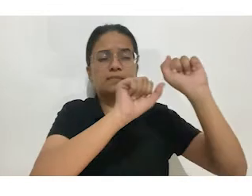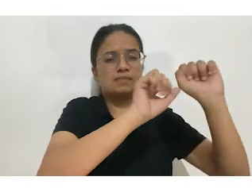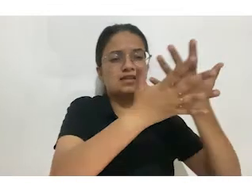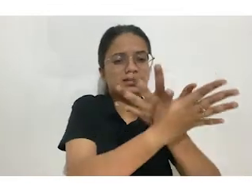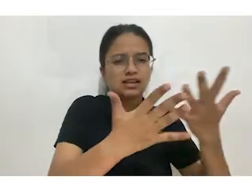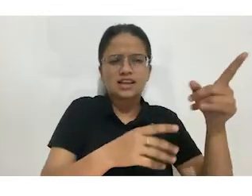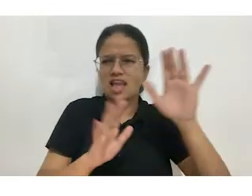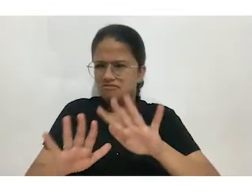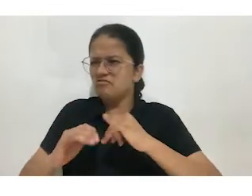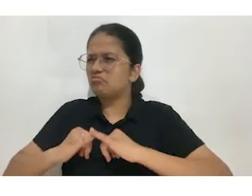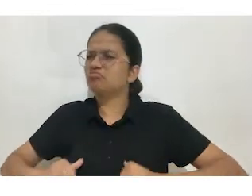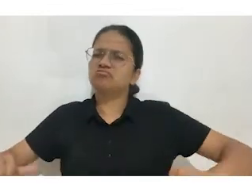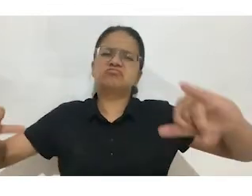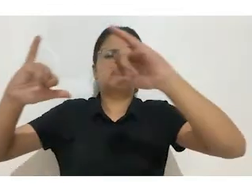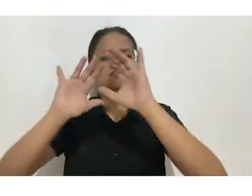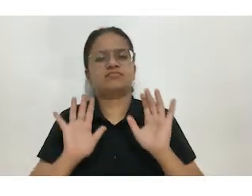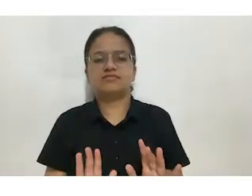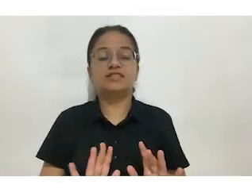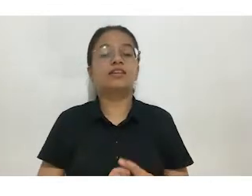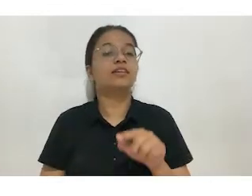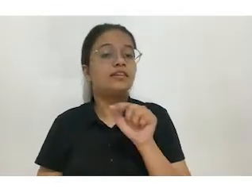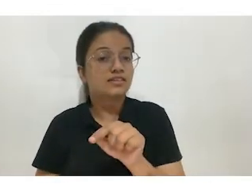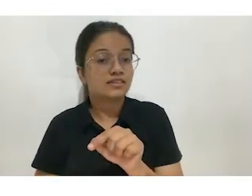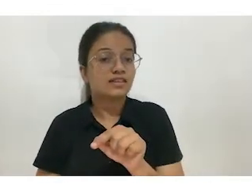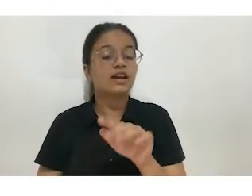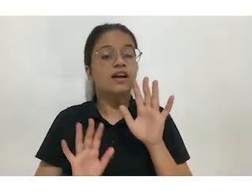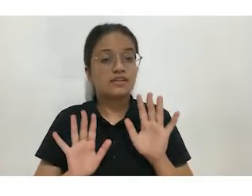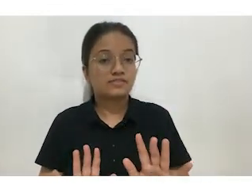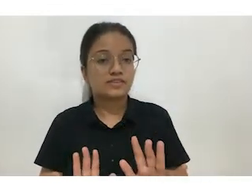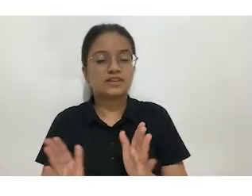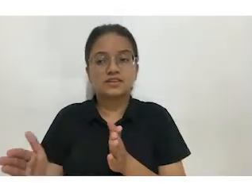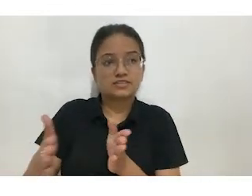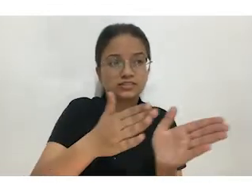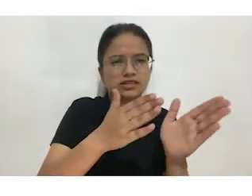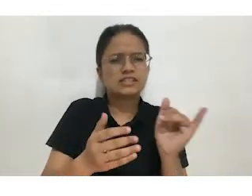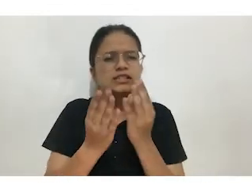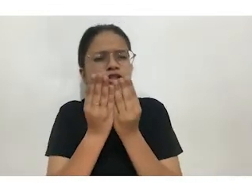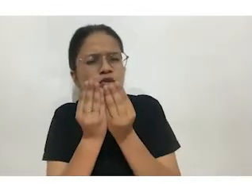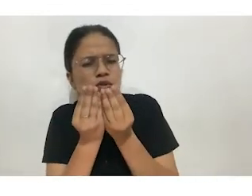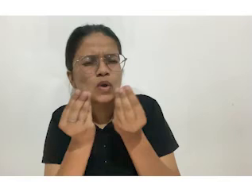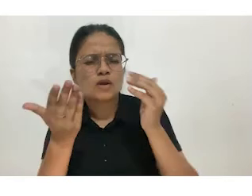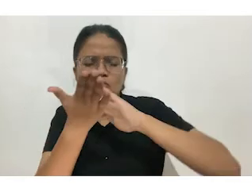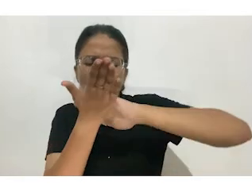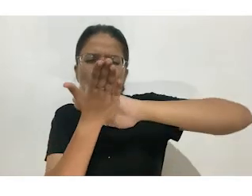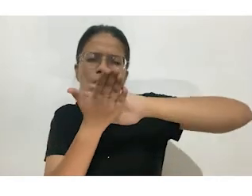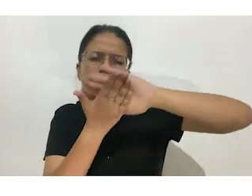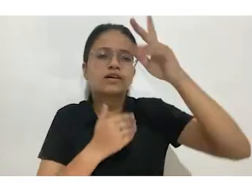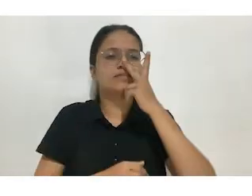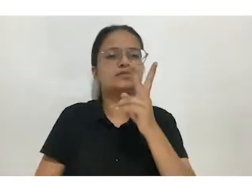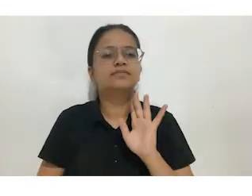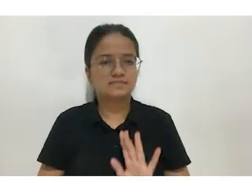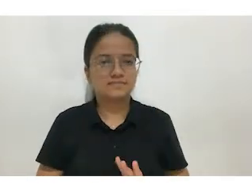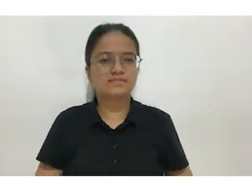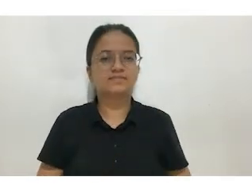industrial storage. It's so common in that sense that it subverts the very slick, glossy